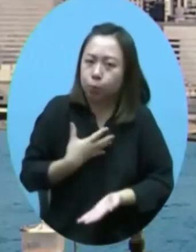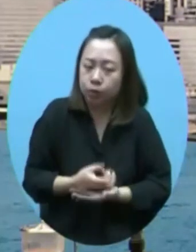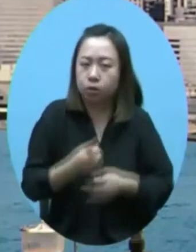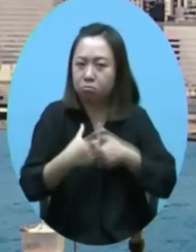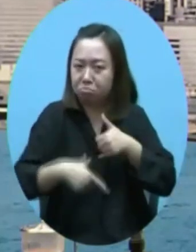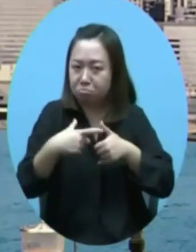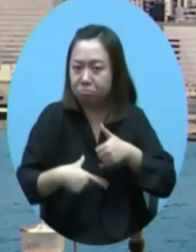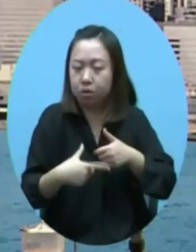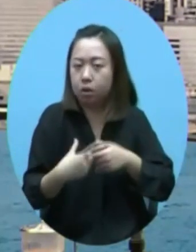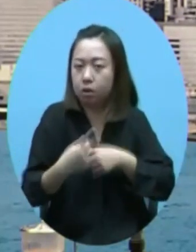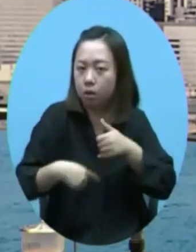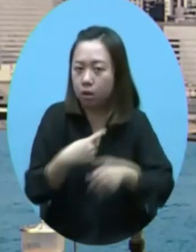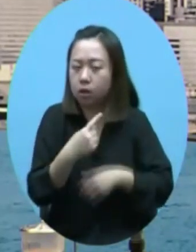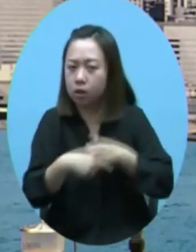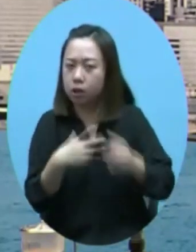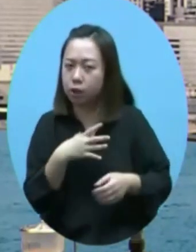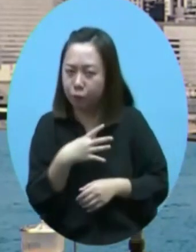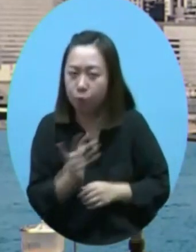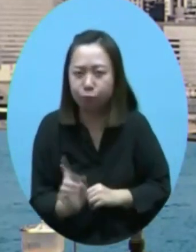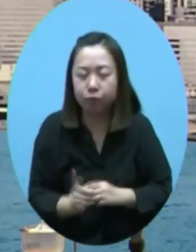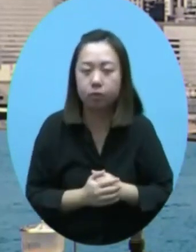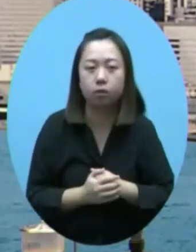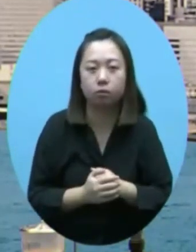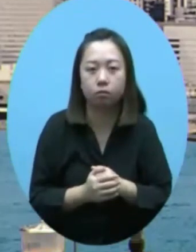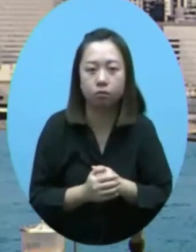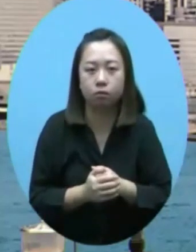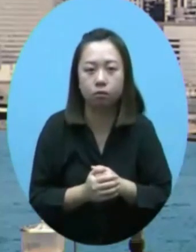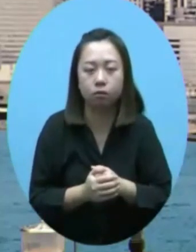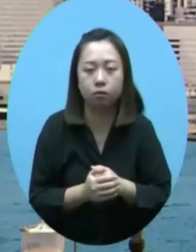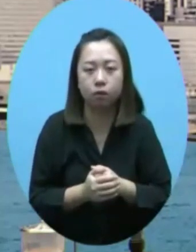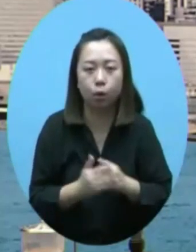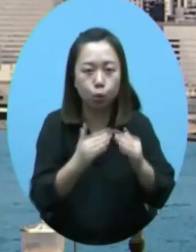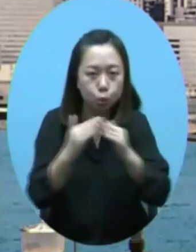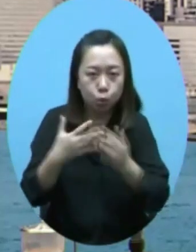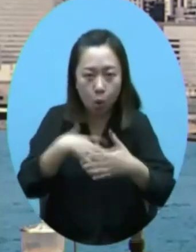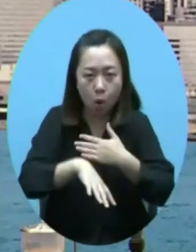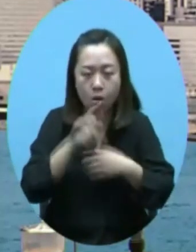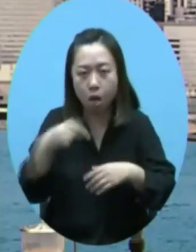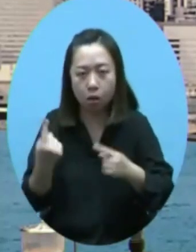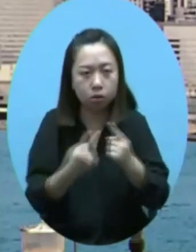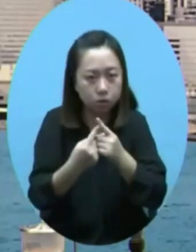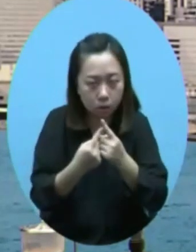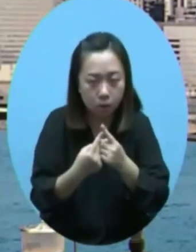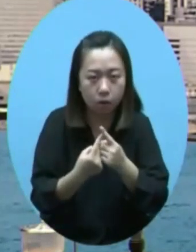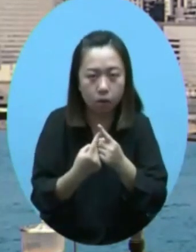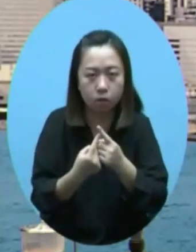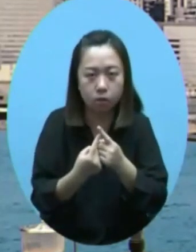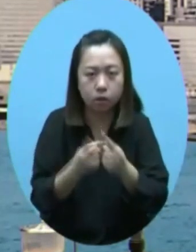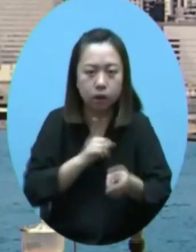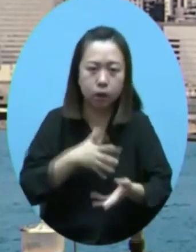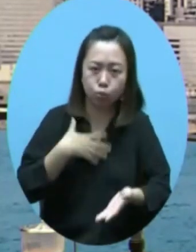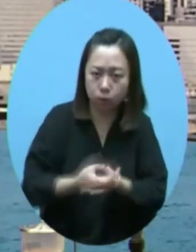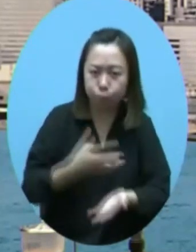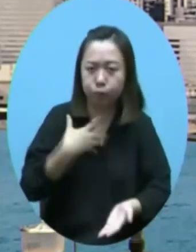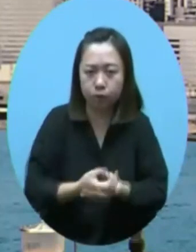also the other residents in that estate to monitor their situation and health condition and seek